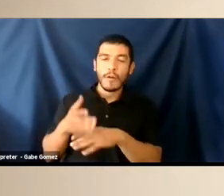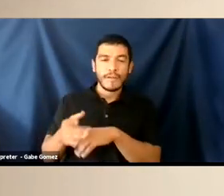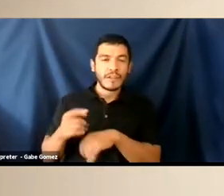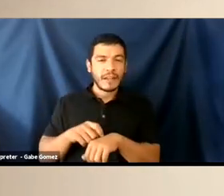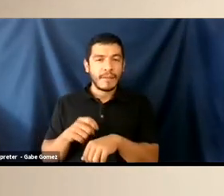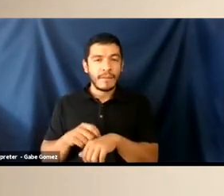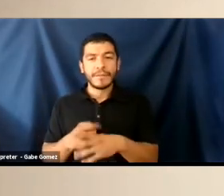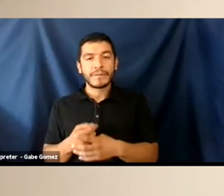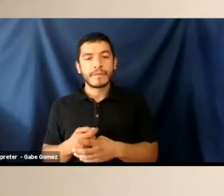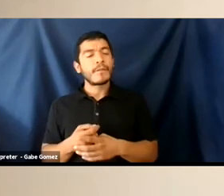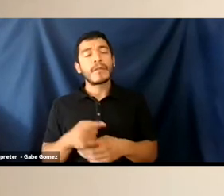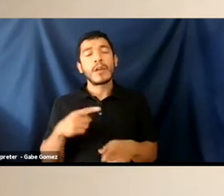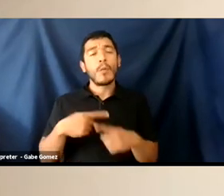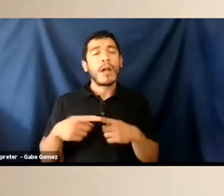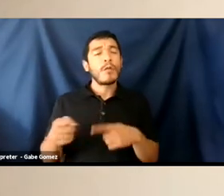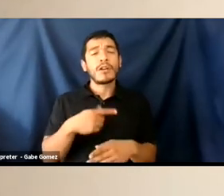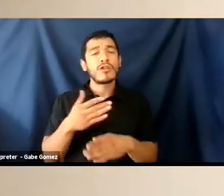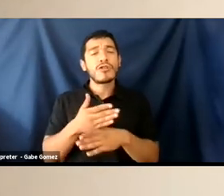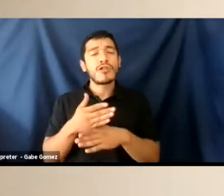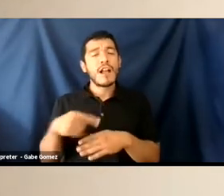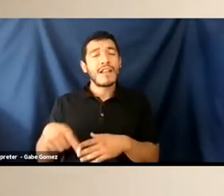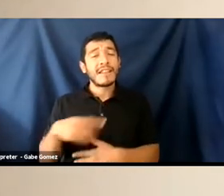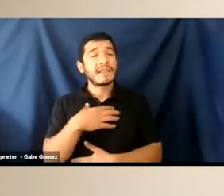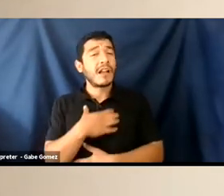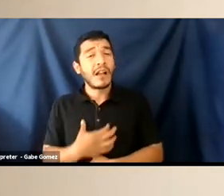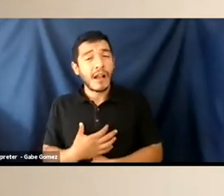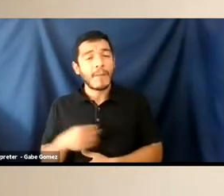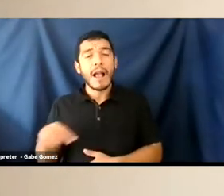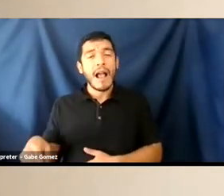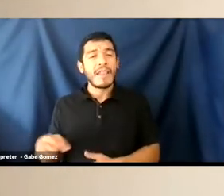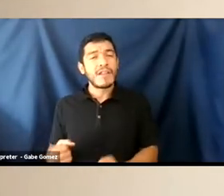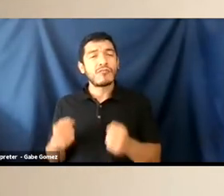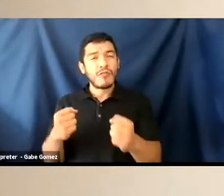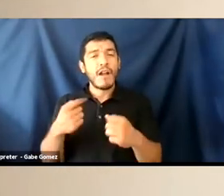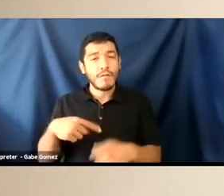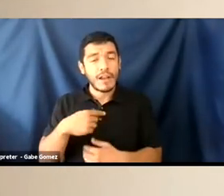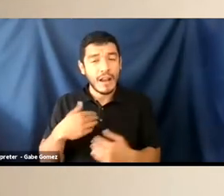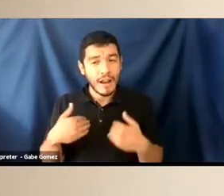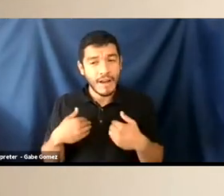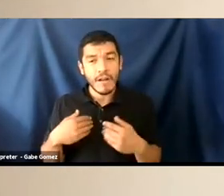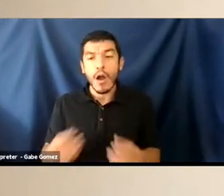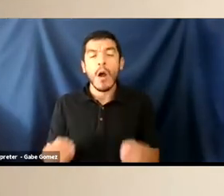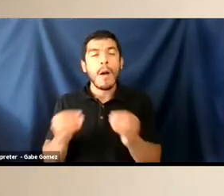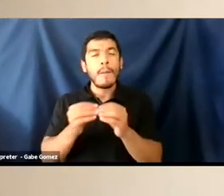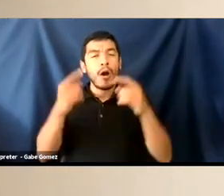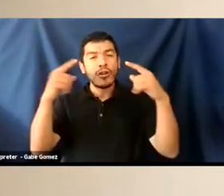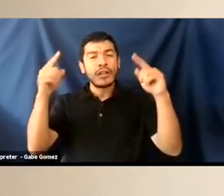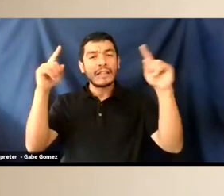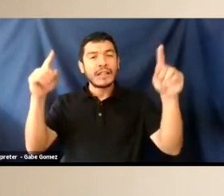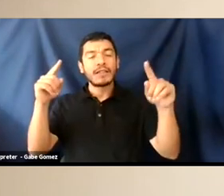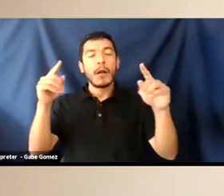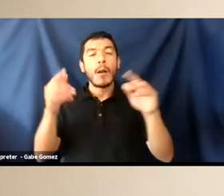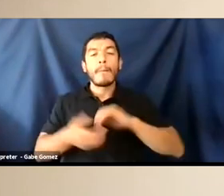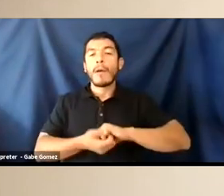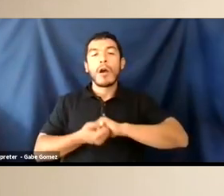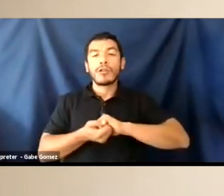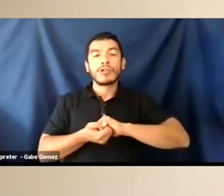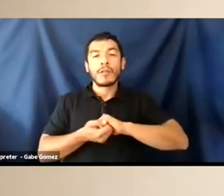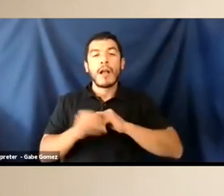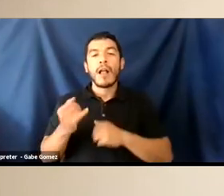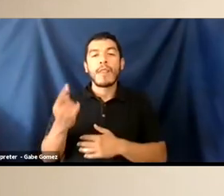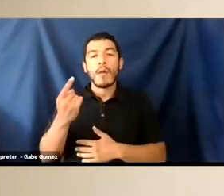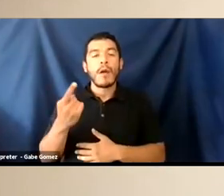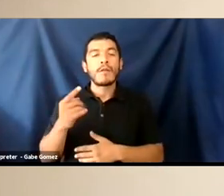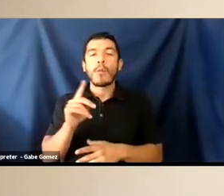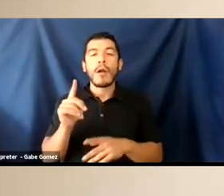know, when we share this ambition and this drive that we have, the more successful partnerships are the ones where people